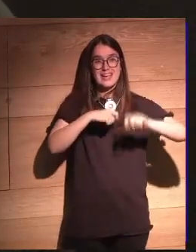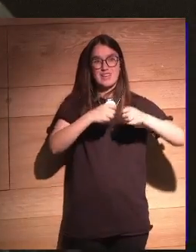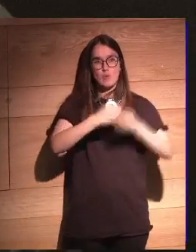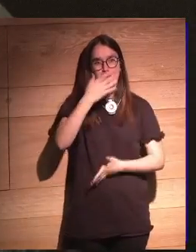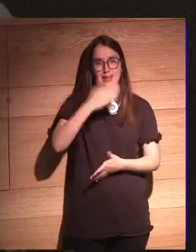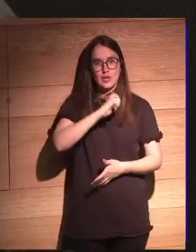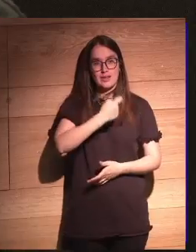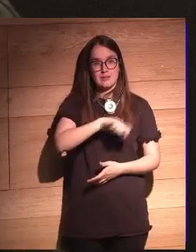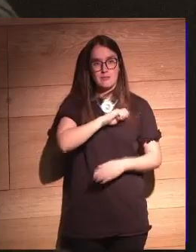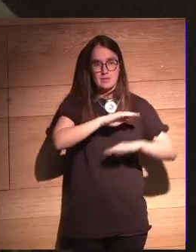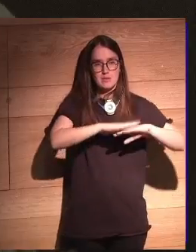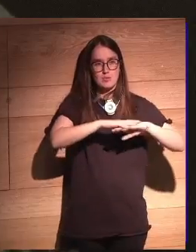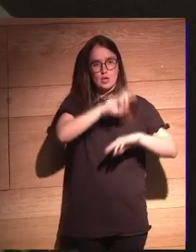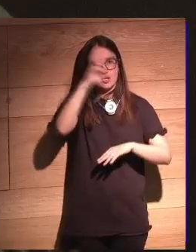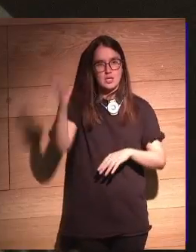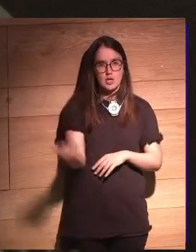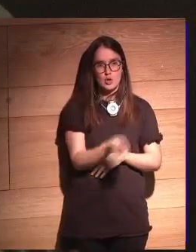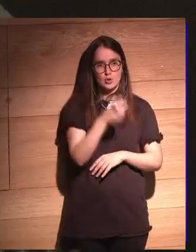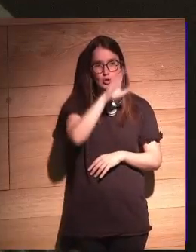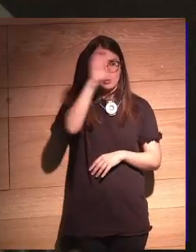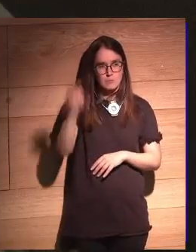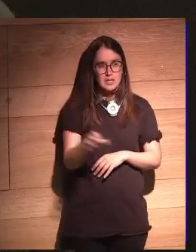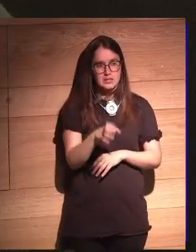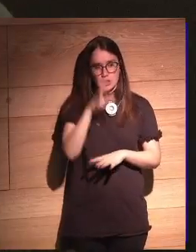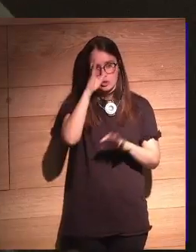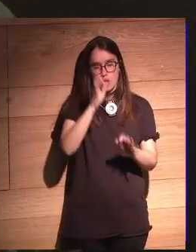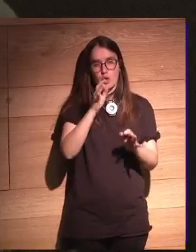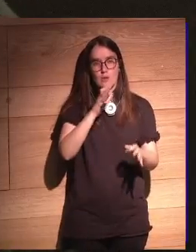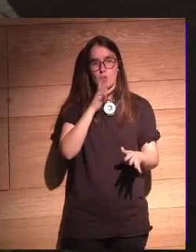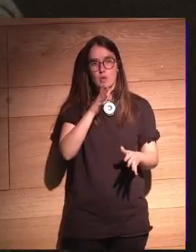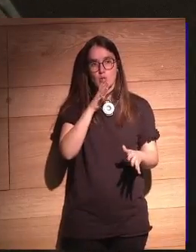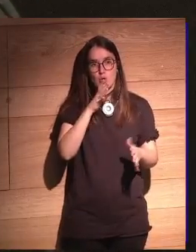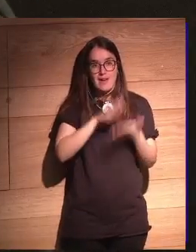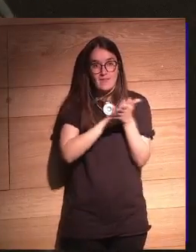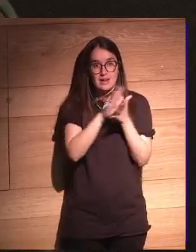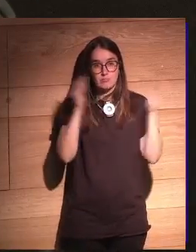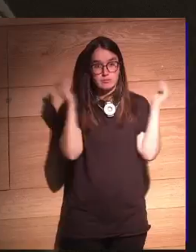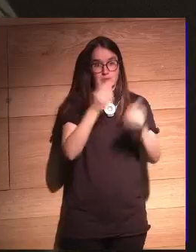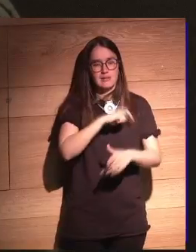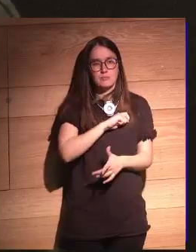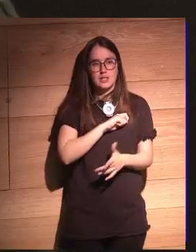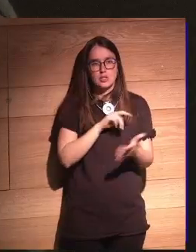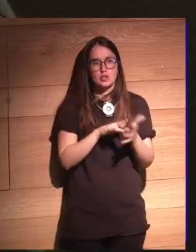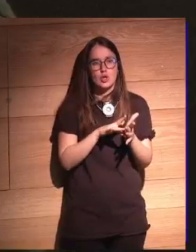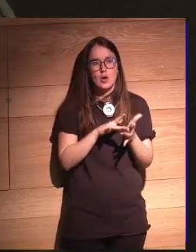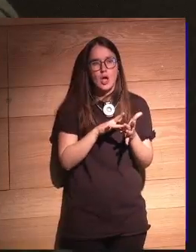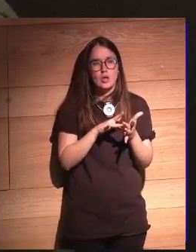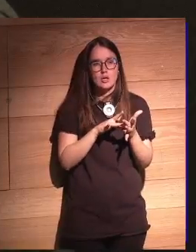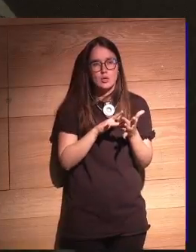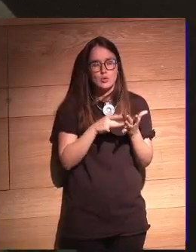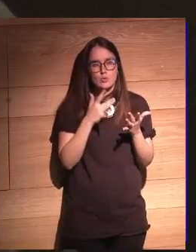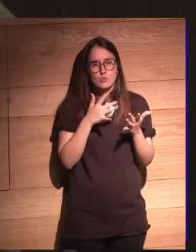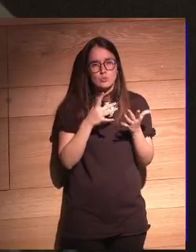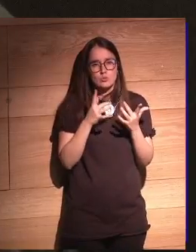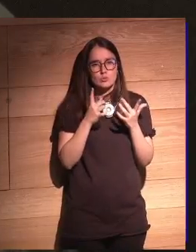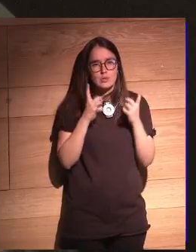estate capitalism path in Spain and other countries, of course, but to state yet in Spain, and